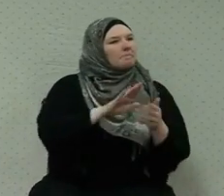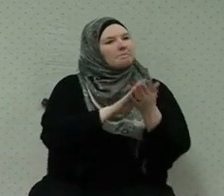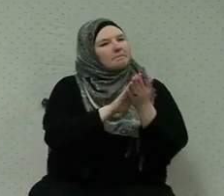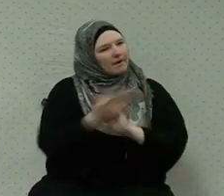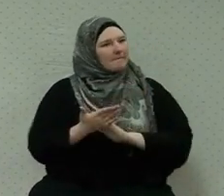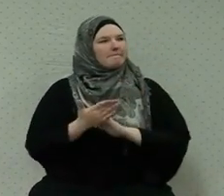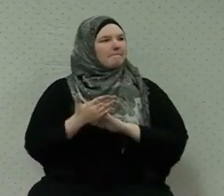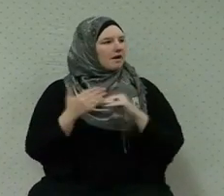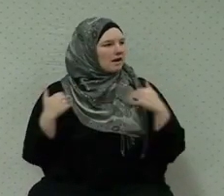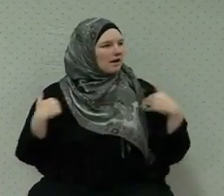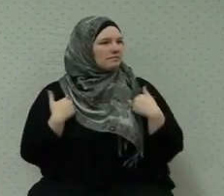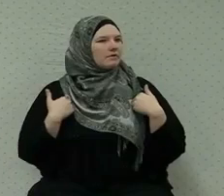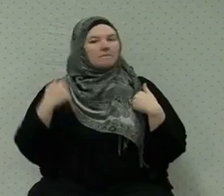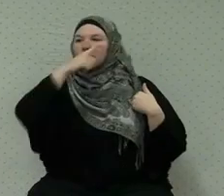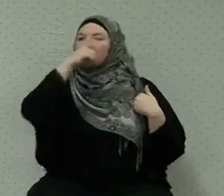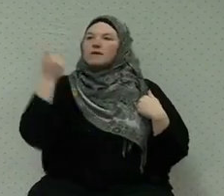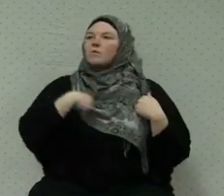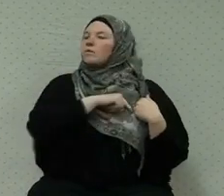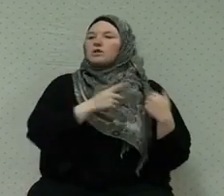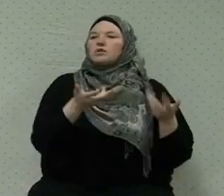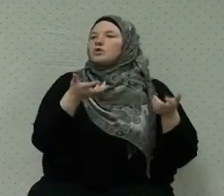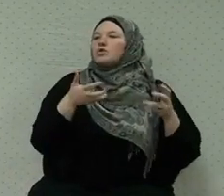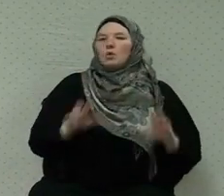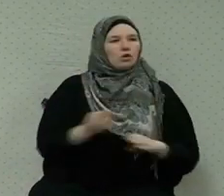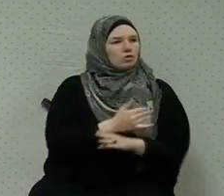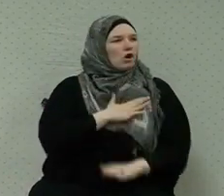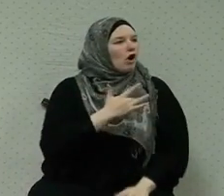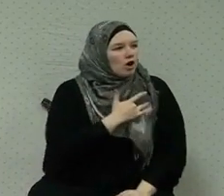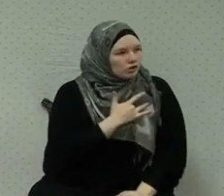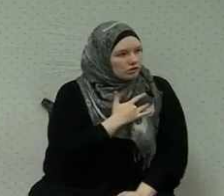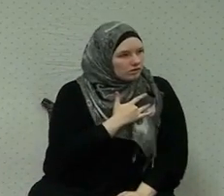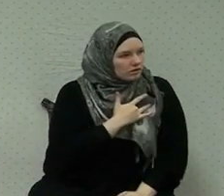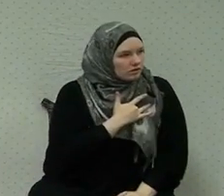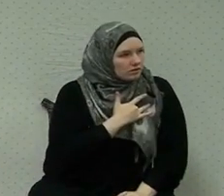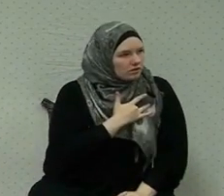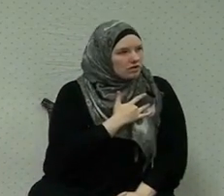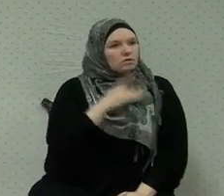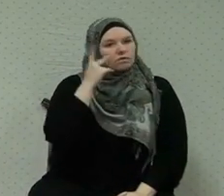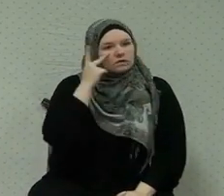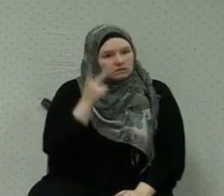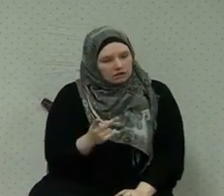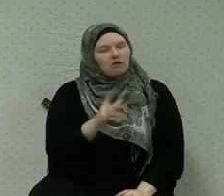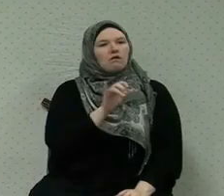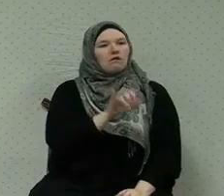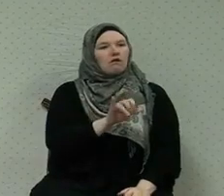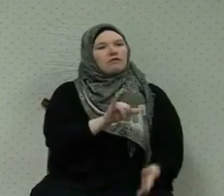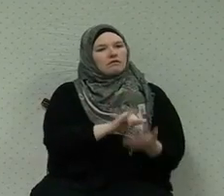because of the fact that we don't want to use our hearts to see things for what they really